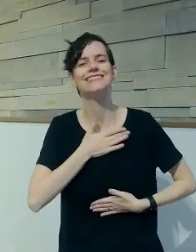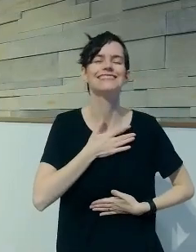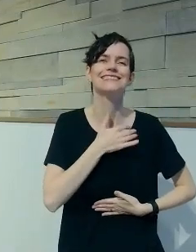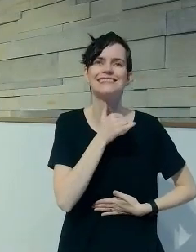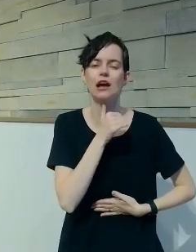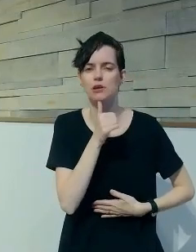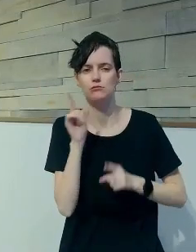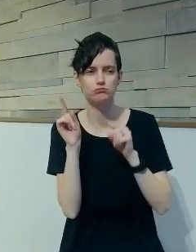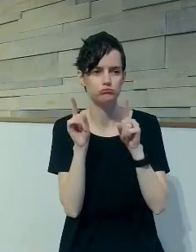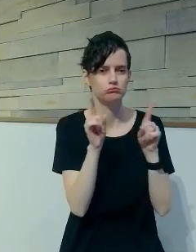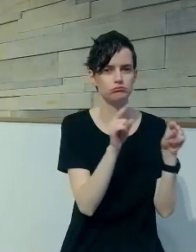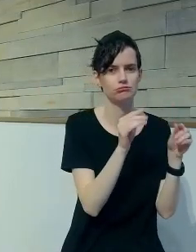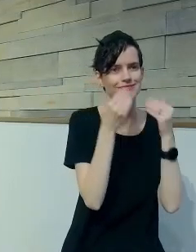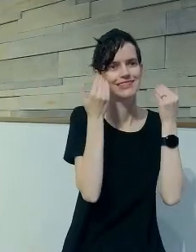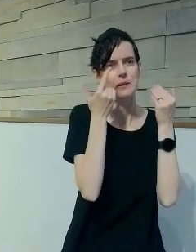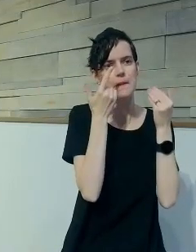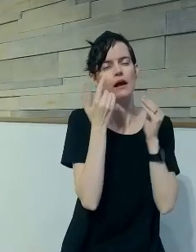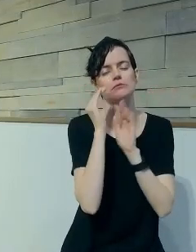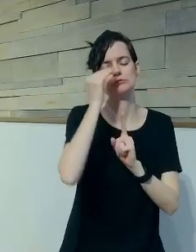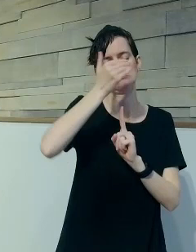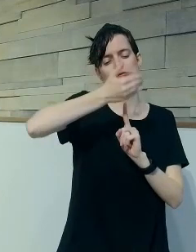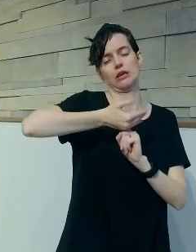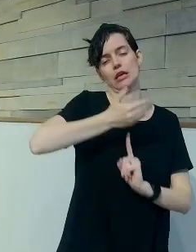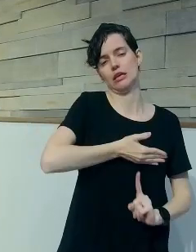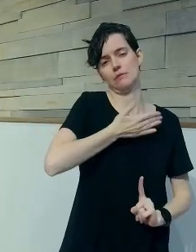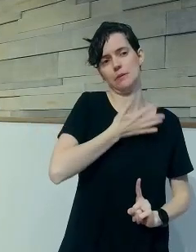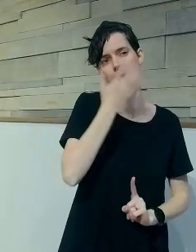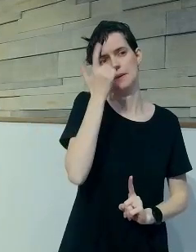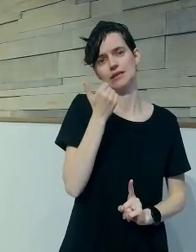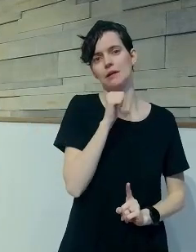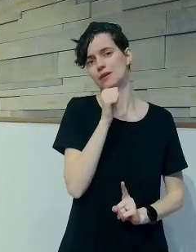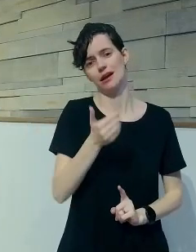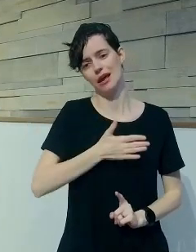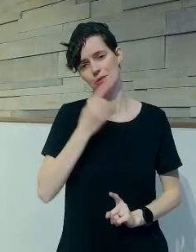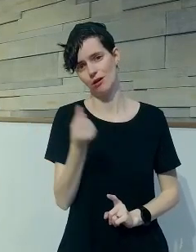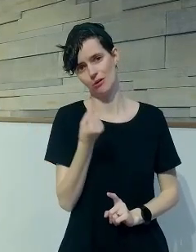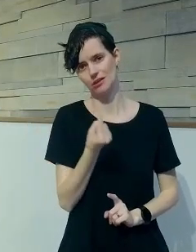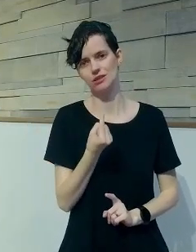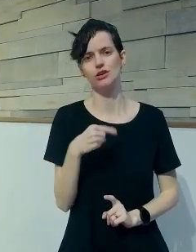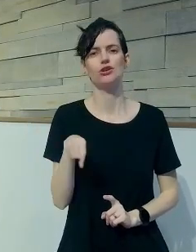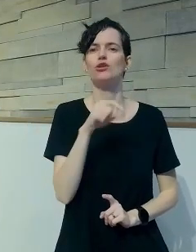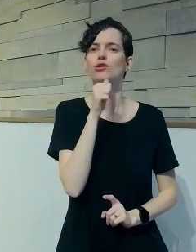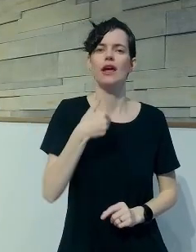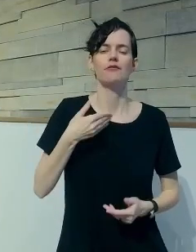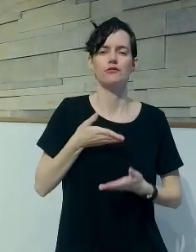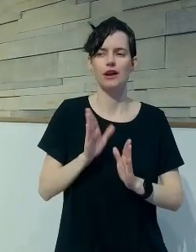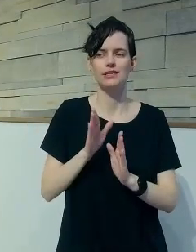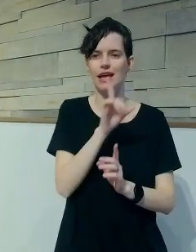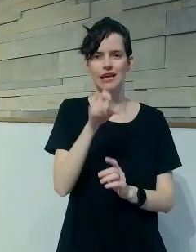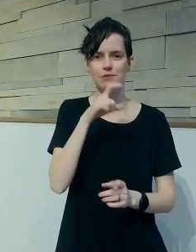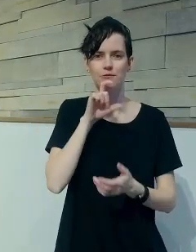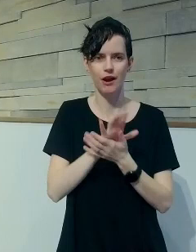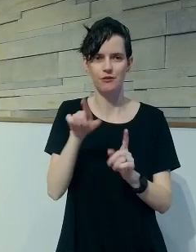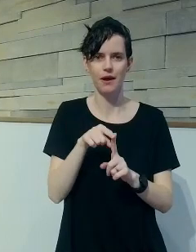going to go around all the time smiling pretending to be happy because I'm not happy all the time. And no, you don't have a right to go ask my wife